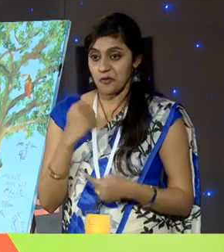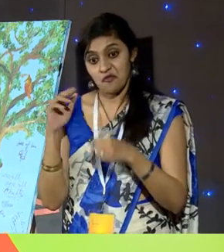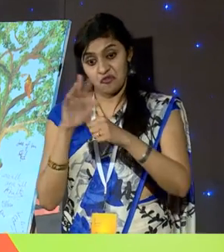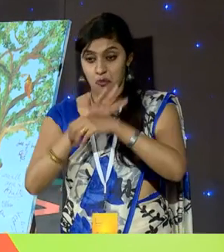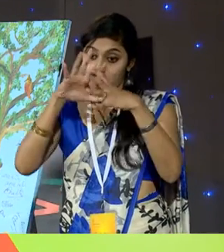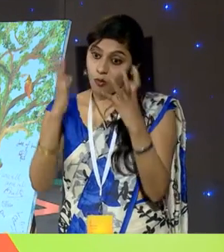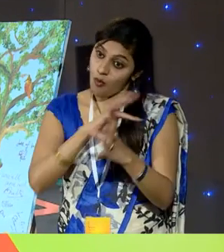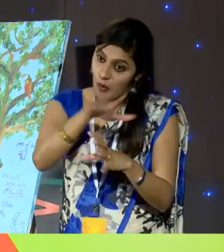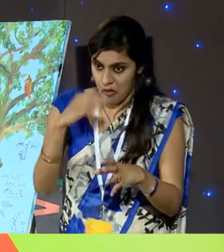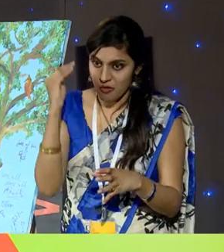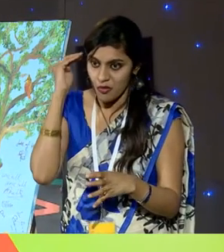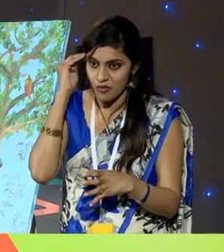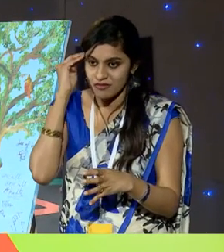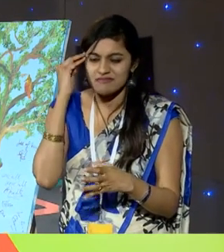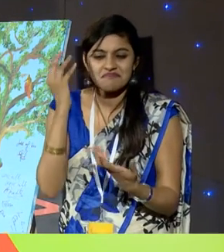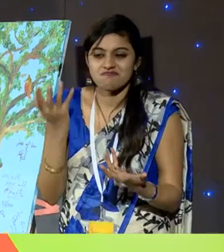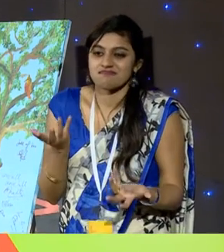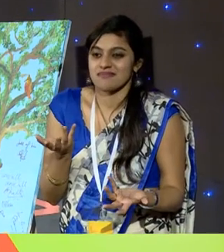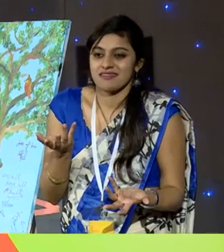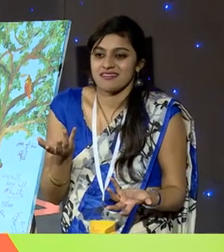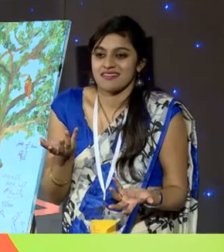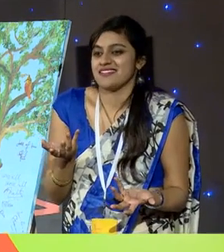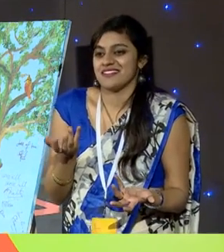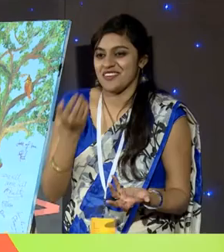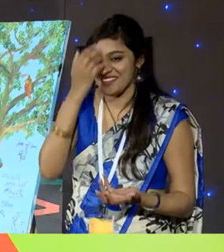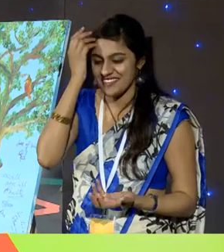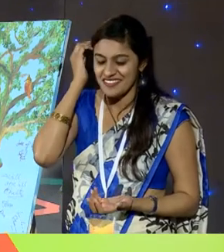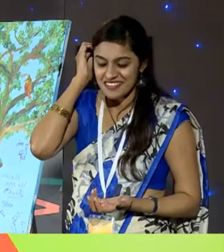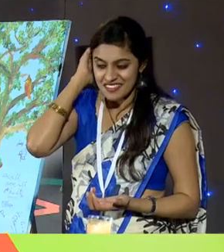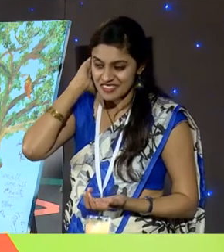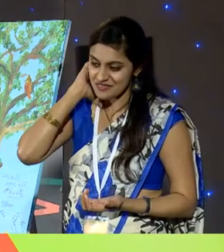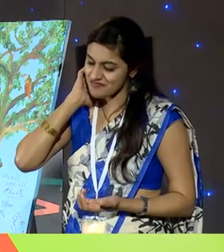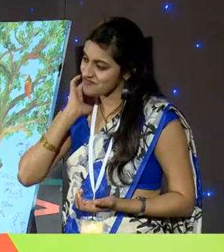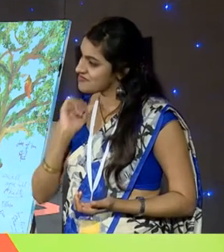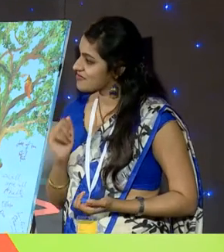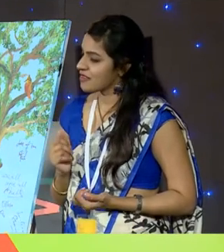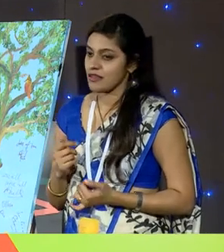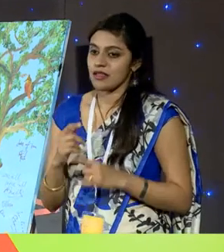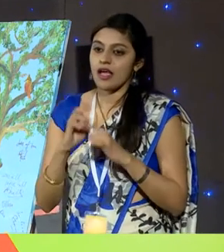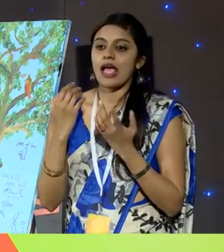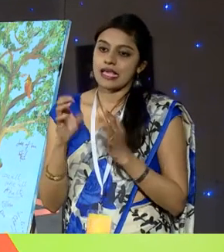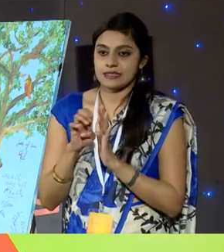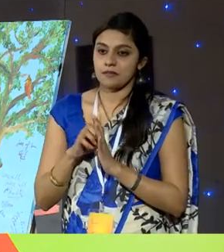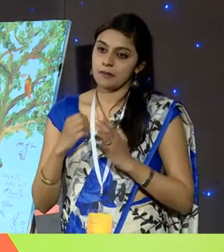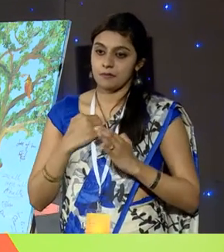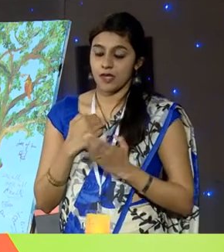degree perspective, but not a man who is riding autos in the bylanes of Shivajinagar. You don't expect that to happen to